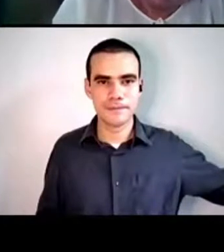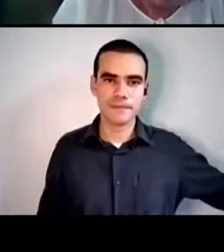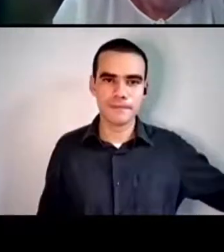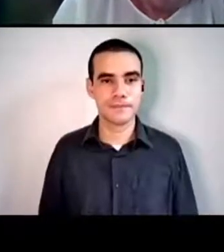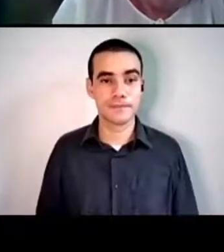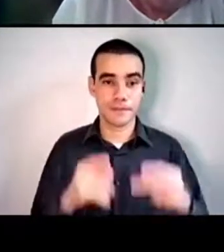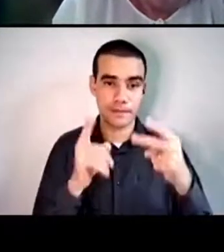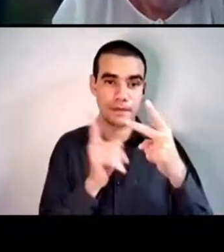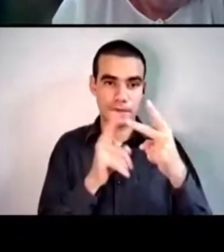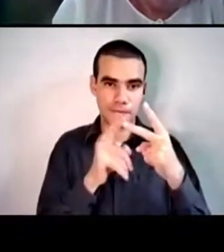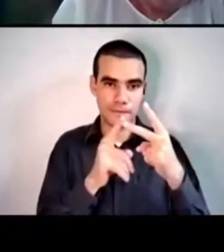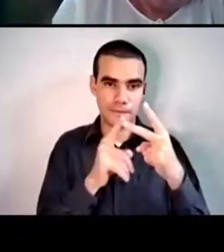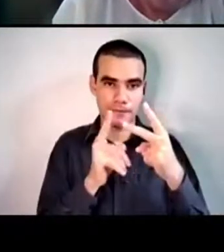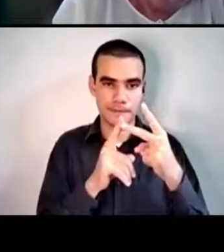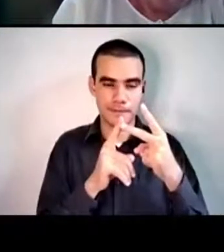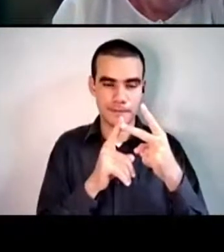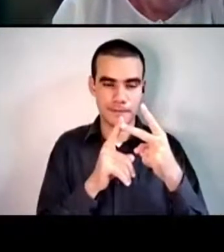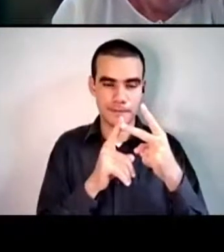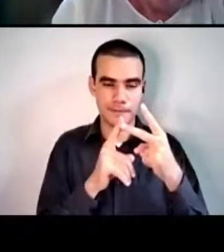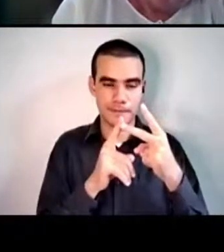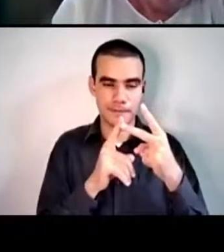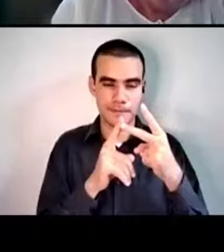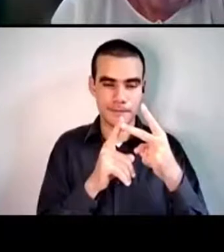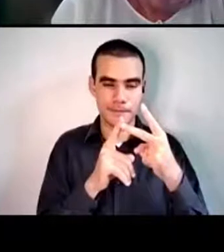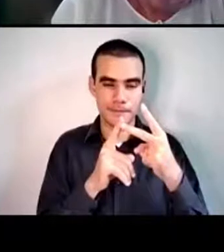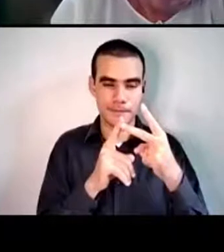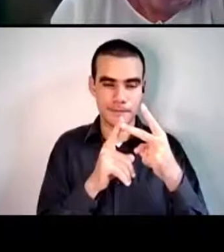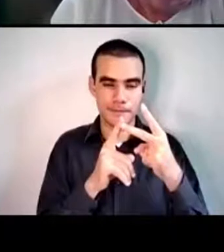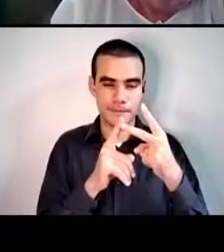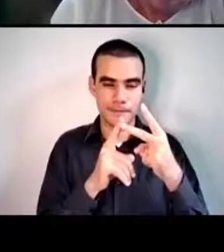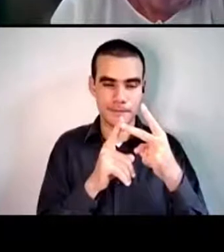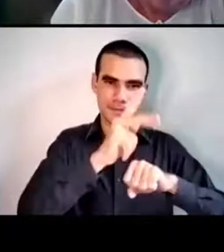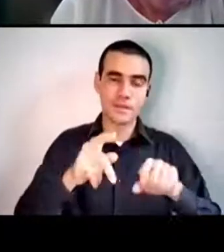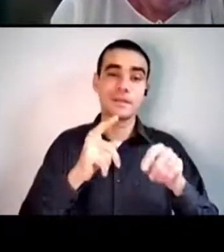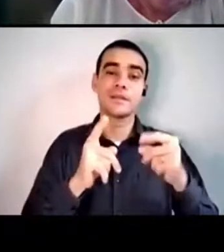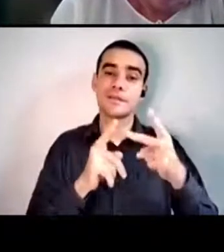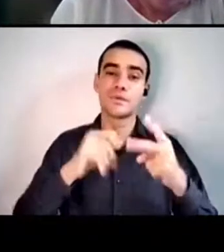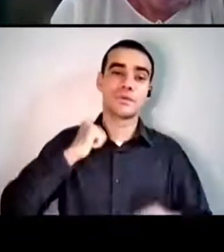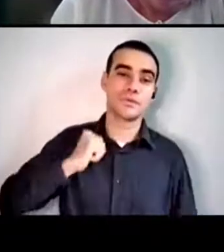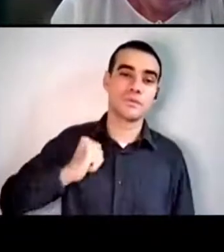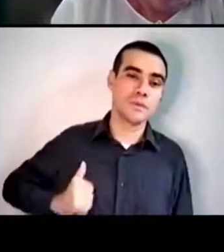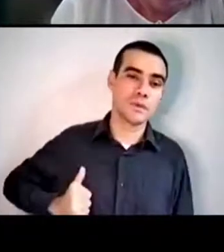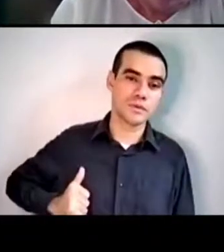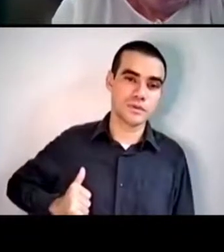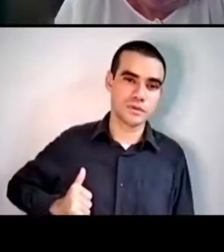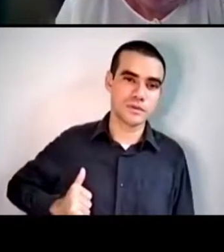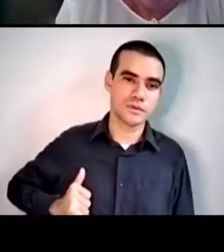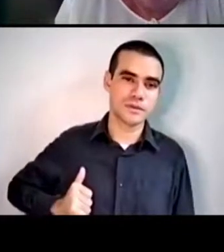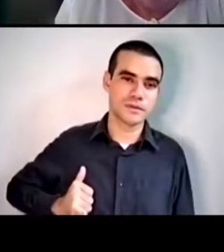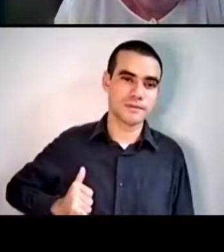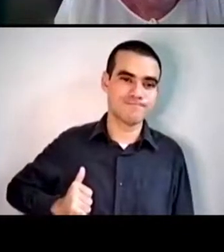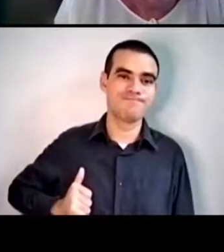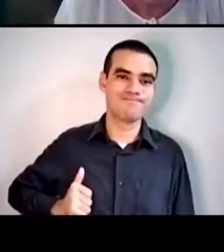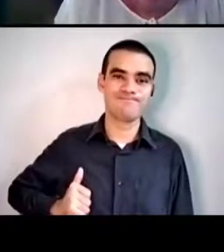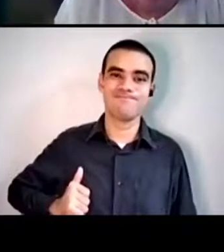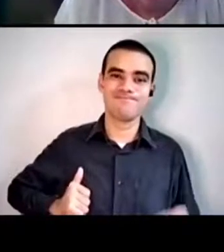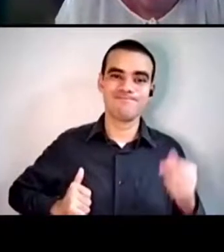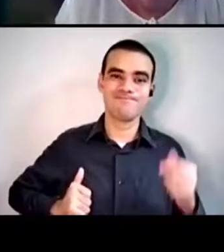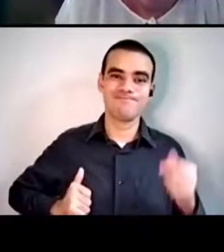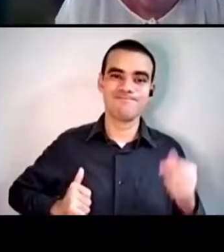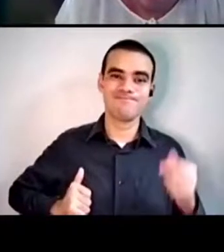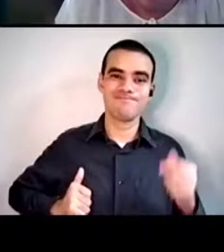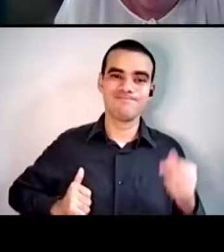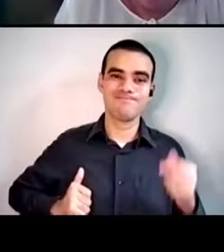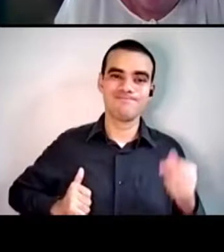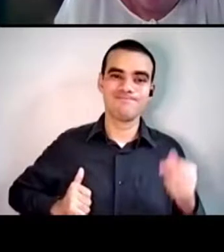The second thing is for education of teachers. The second is the scholarships. As incredible as it may sound, we do